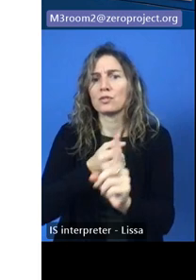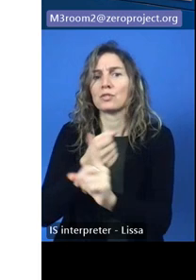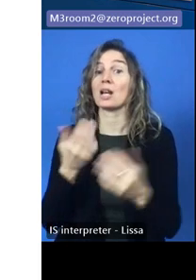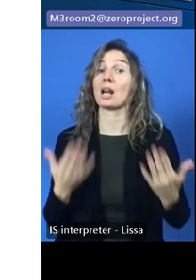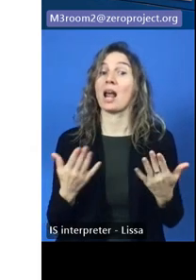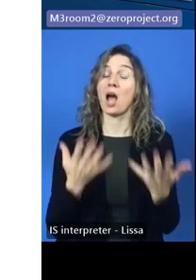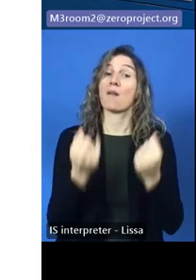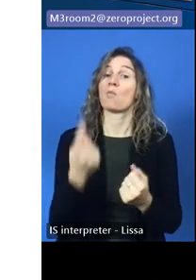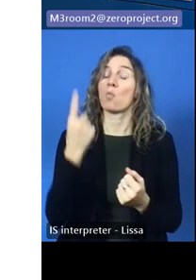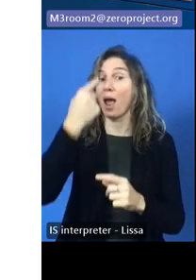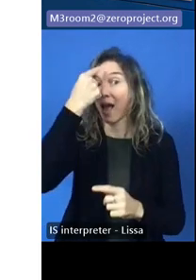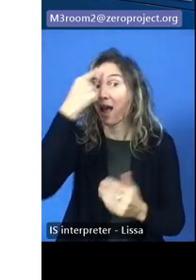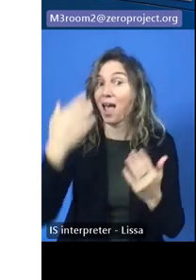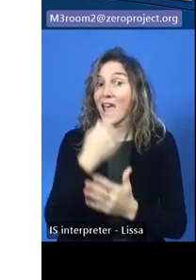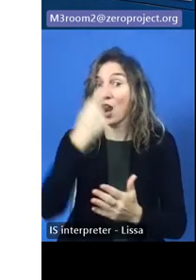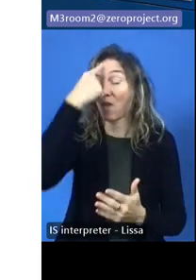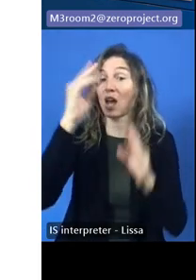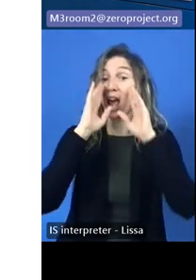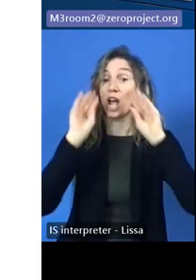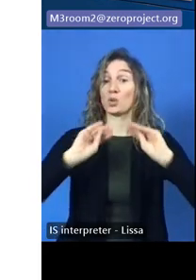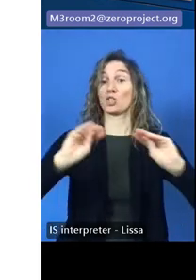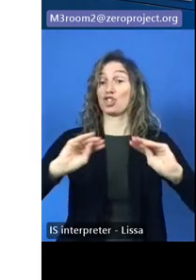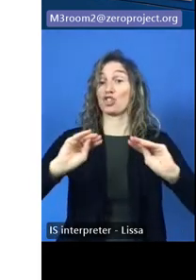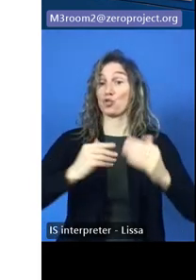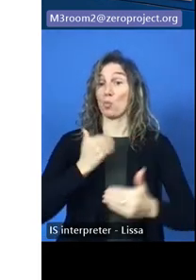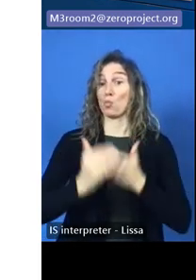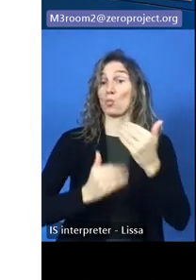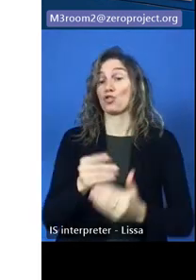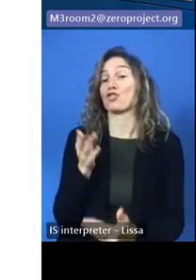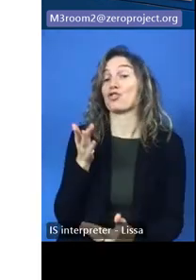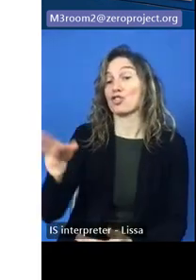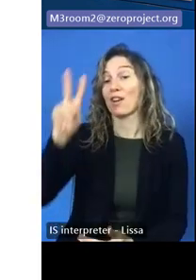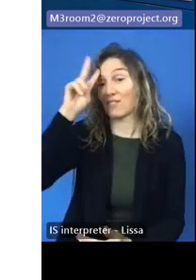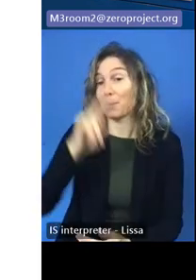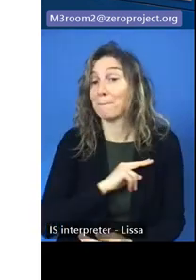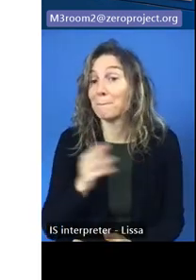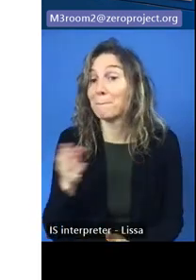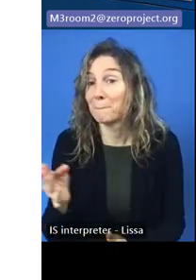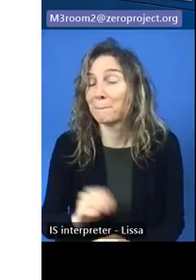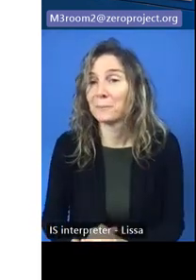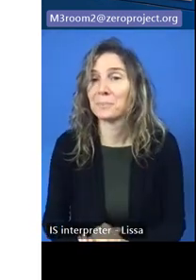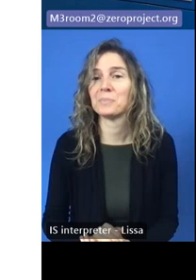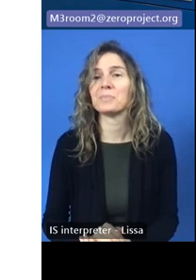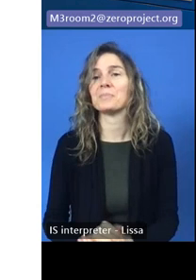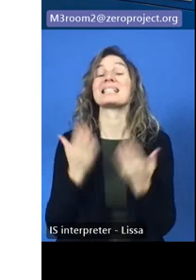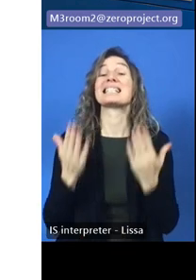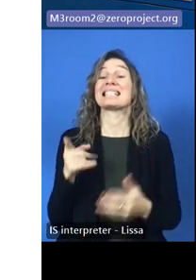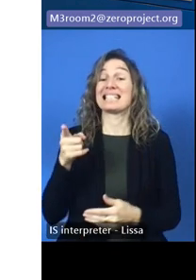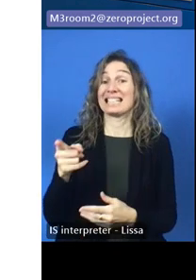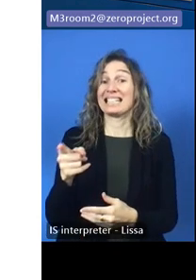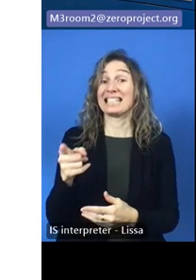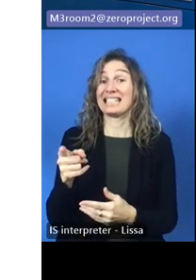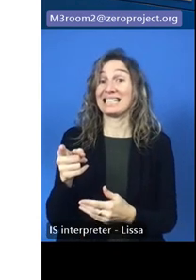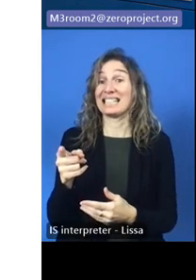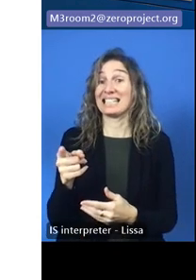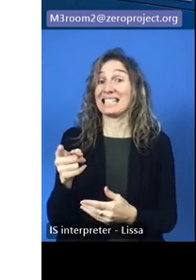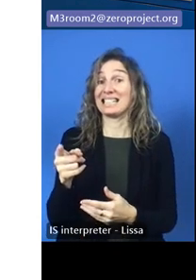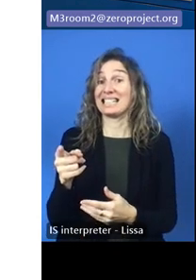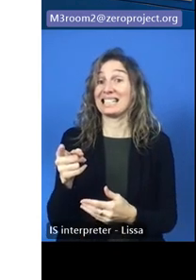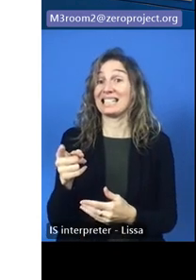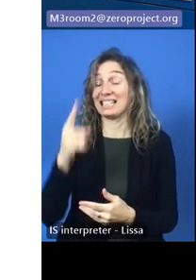impactful, inclusive education approach in Vietnam. And we're looking for support to scale this solution nationally